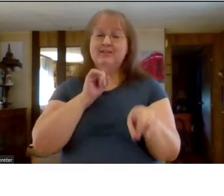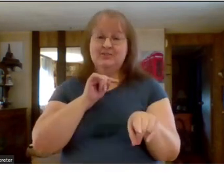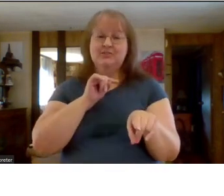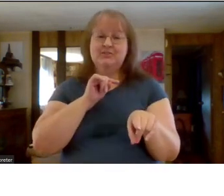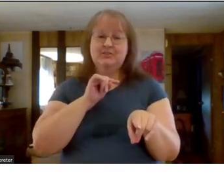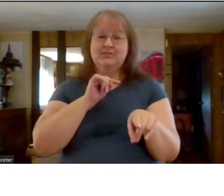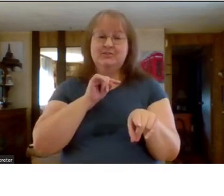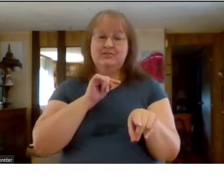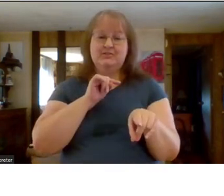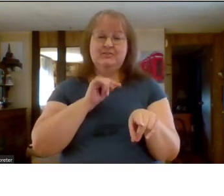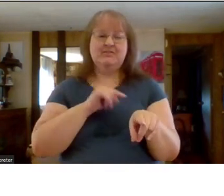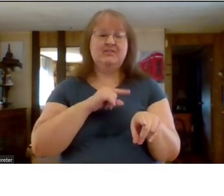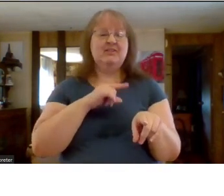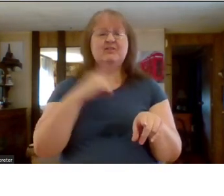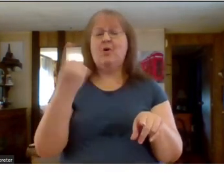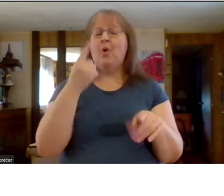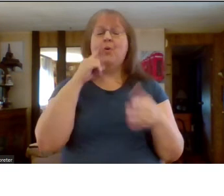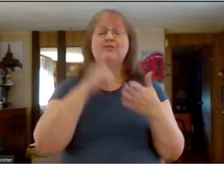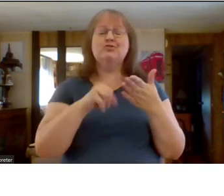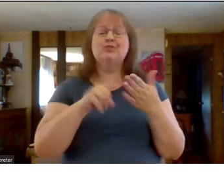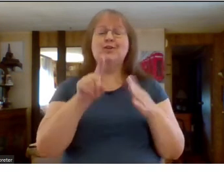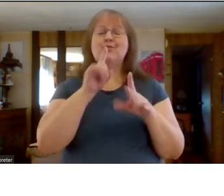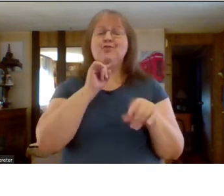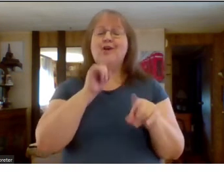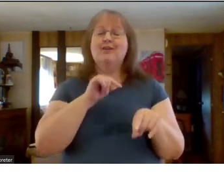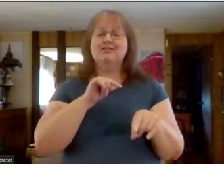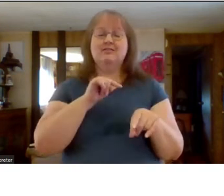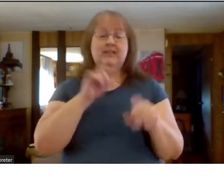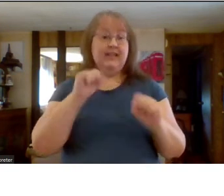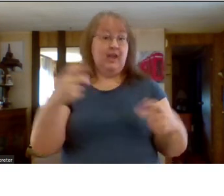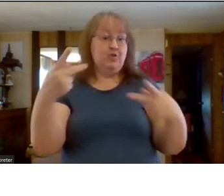Okay, you get the same answer. So always